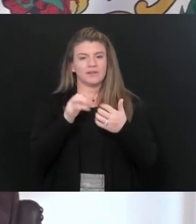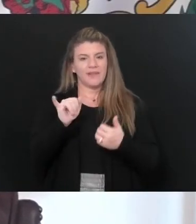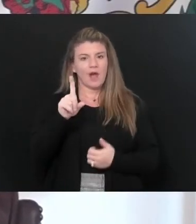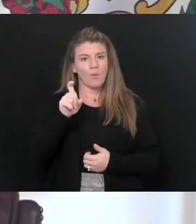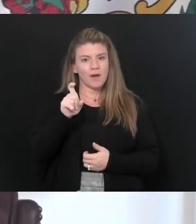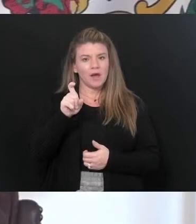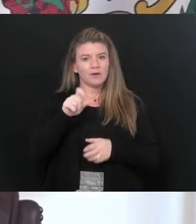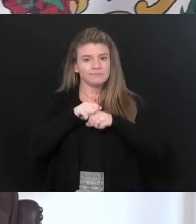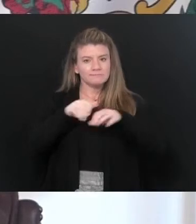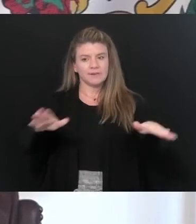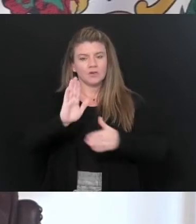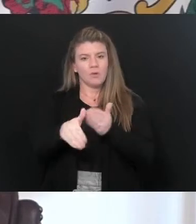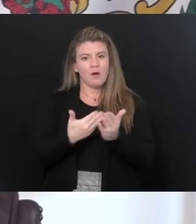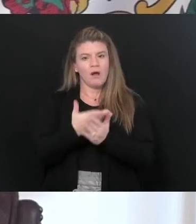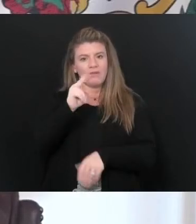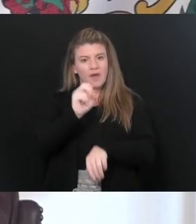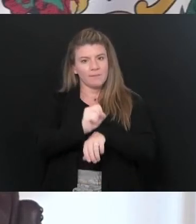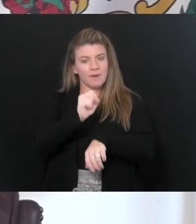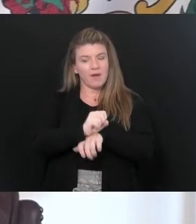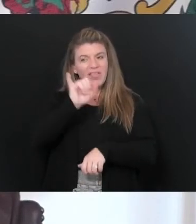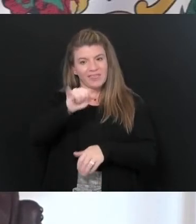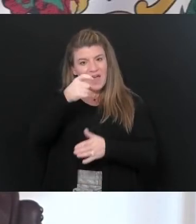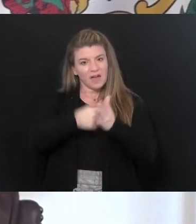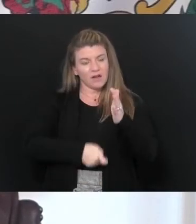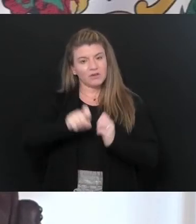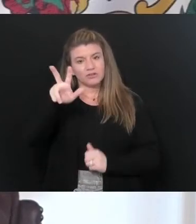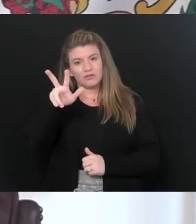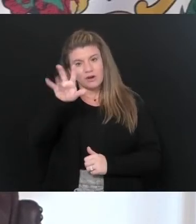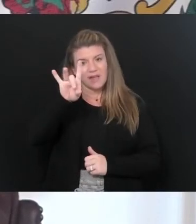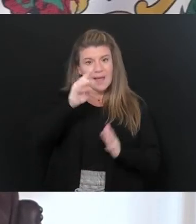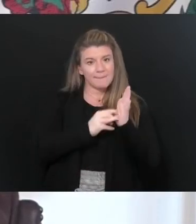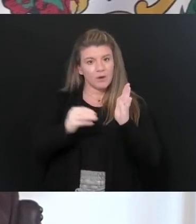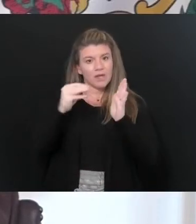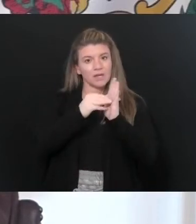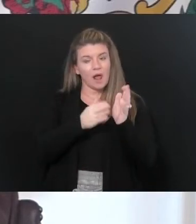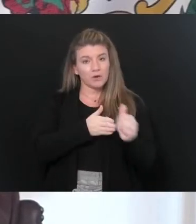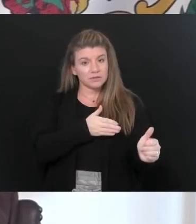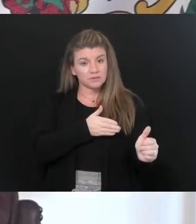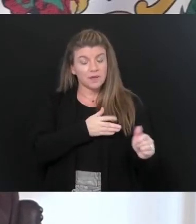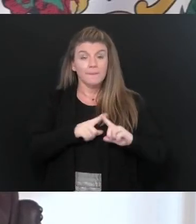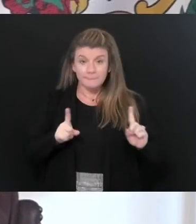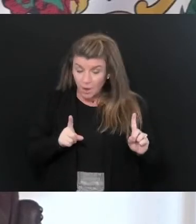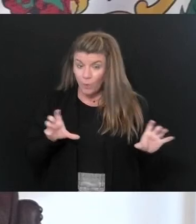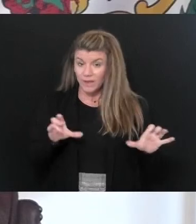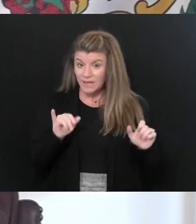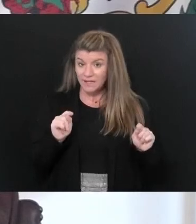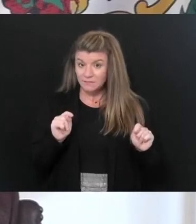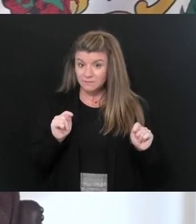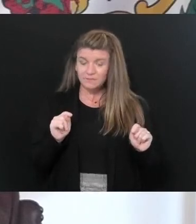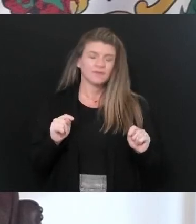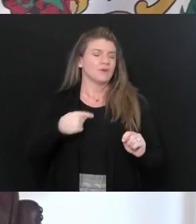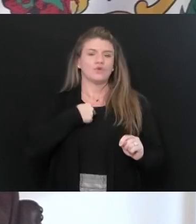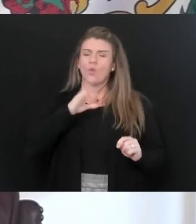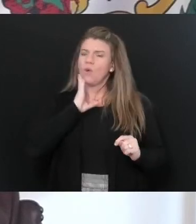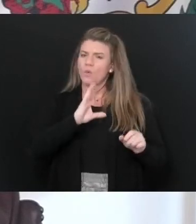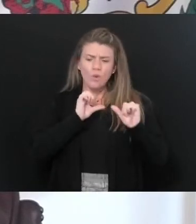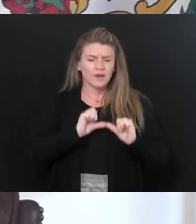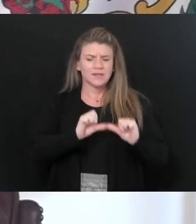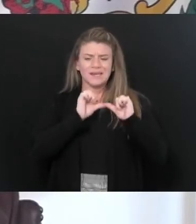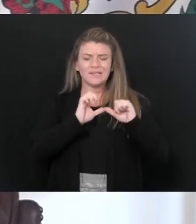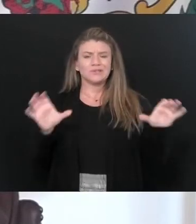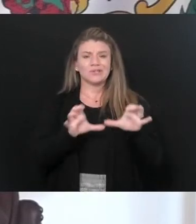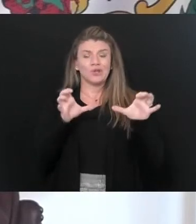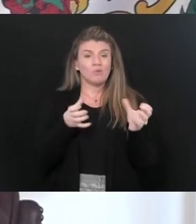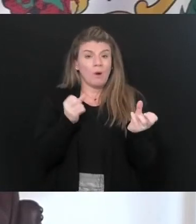all the unemployed. It cost $38 million to do that, but we did it. So we'll continue to do what